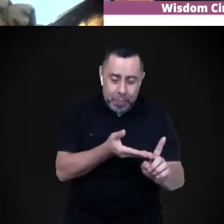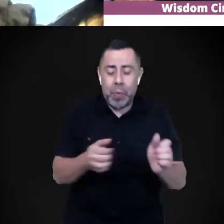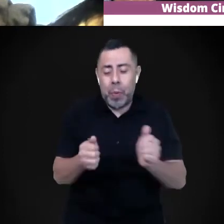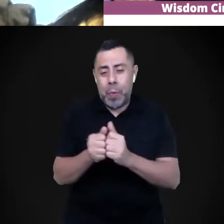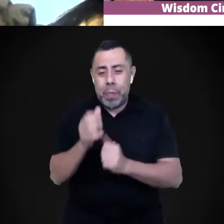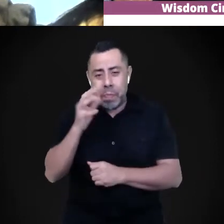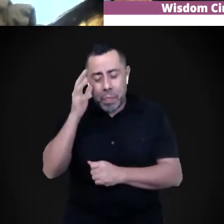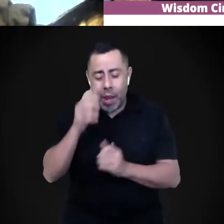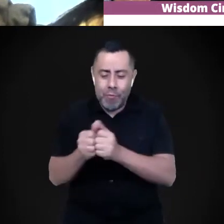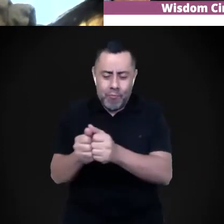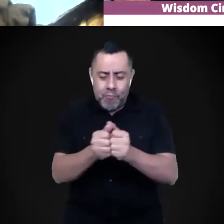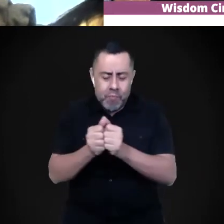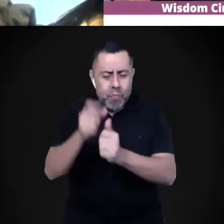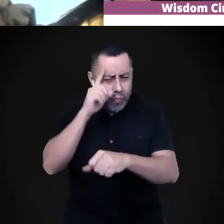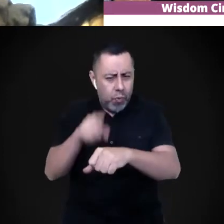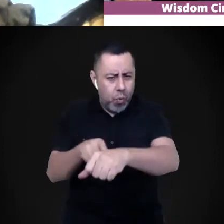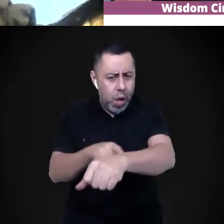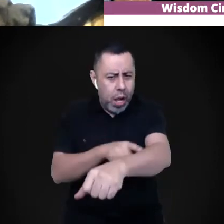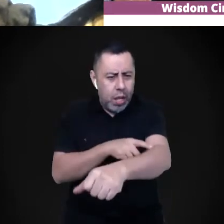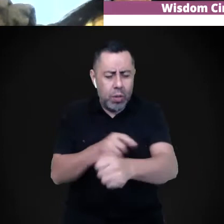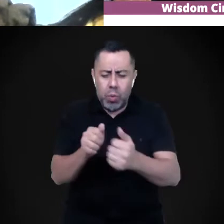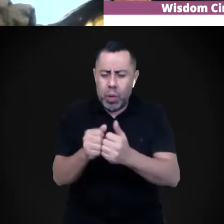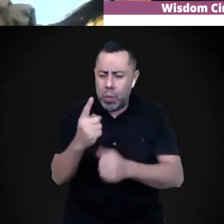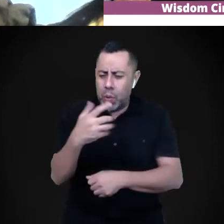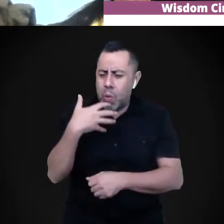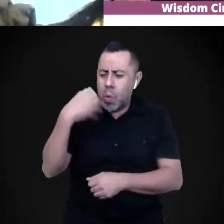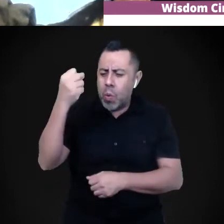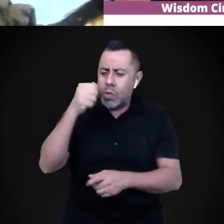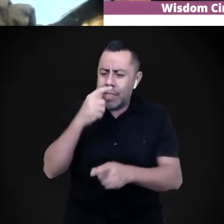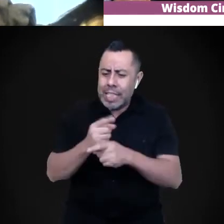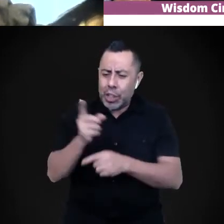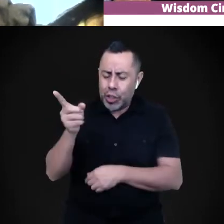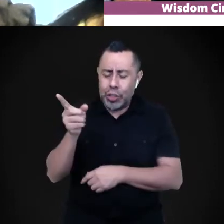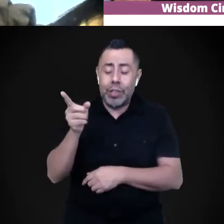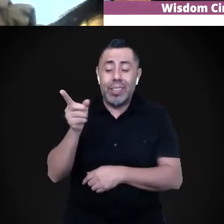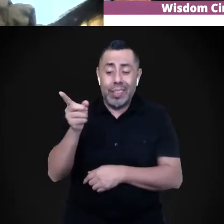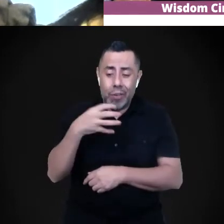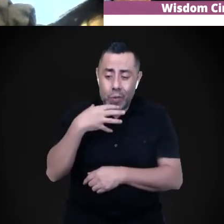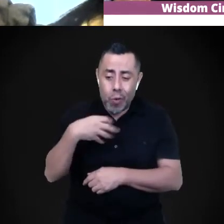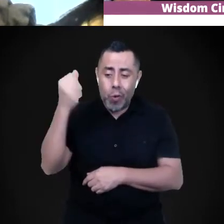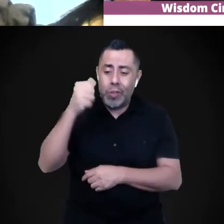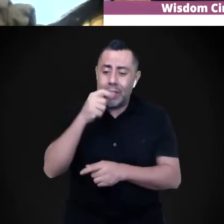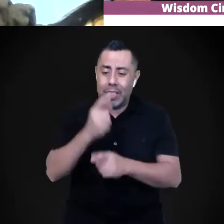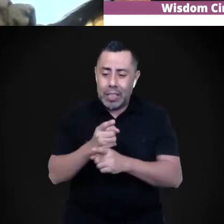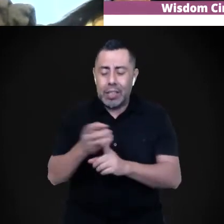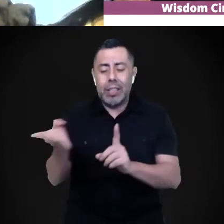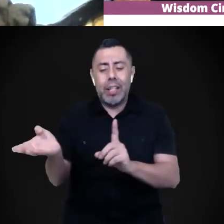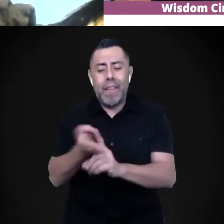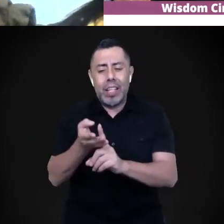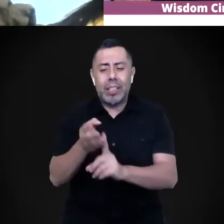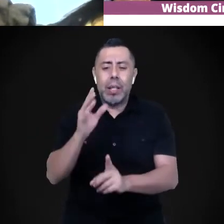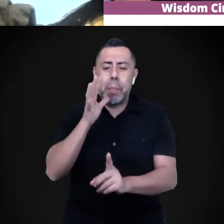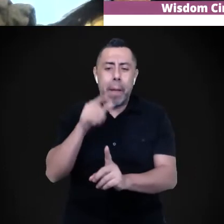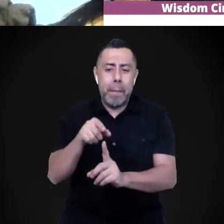an older sister, I guess, convinced her mother that, you know, she'd found